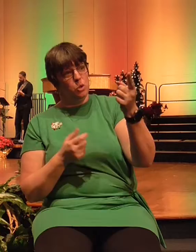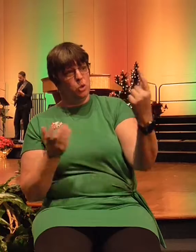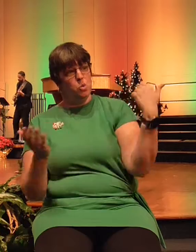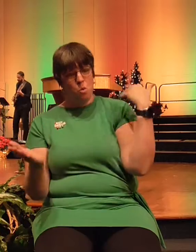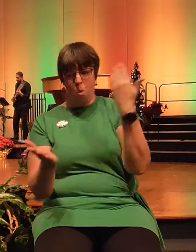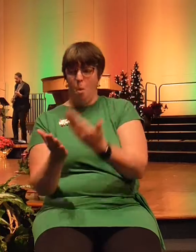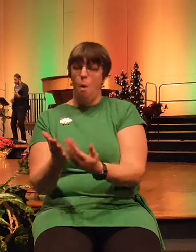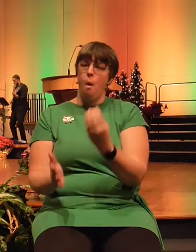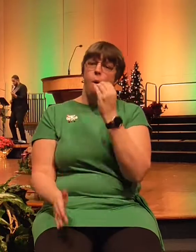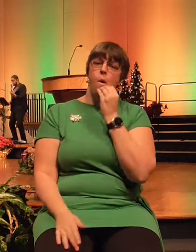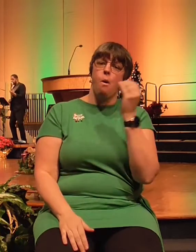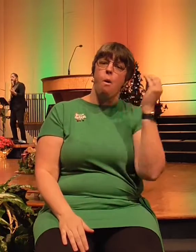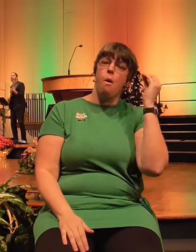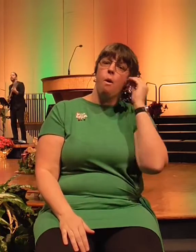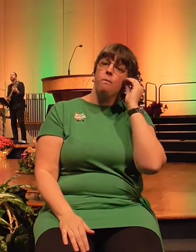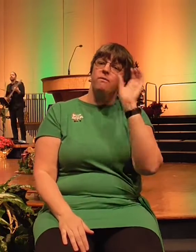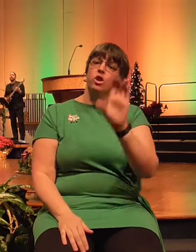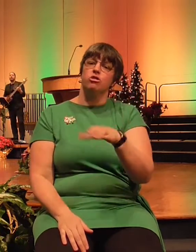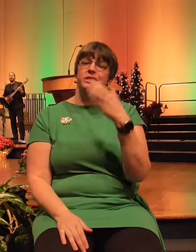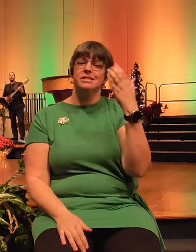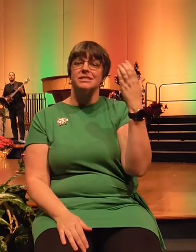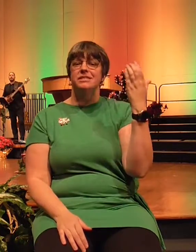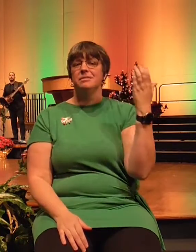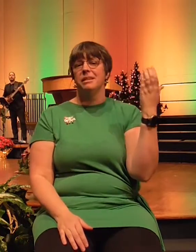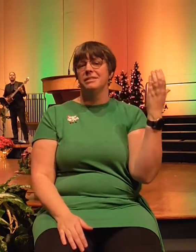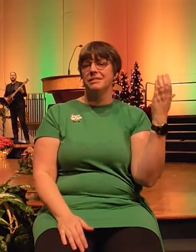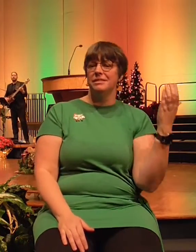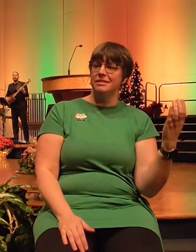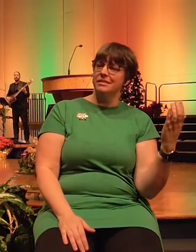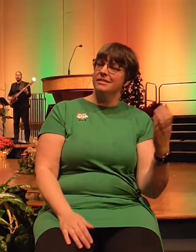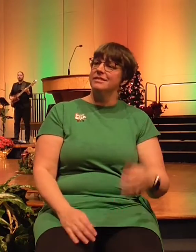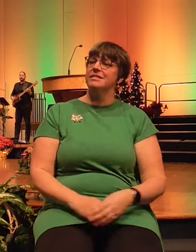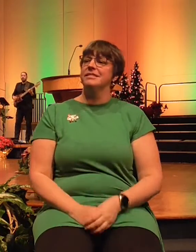come home for Christmas.